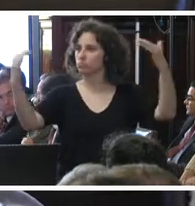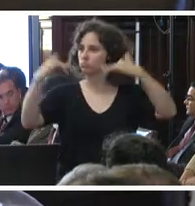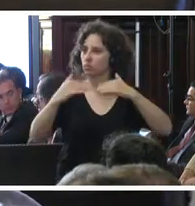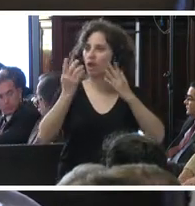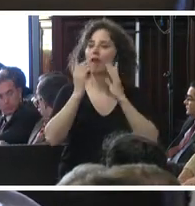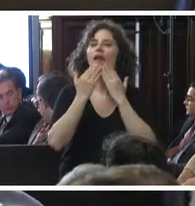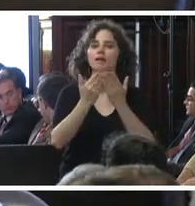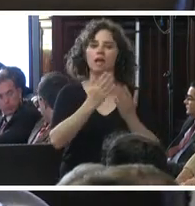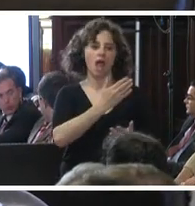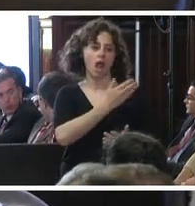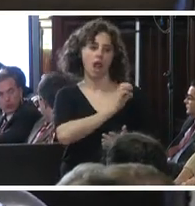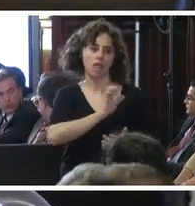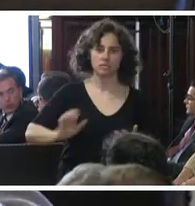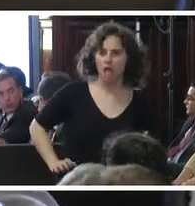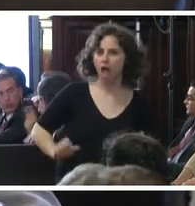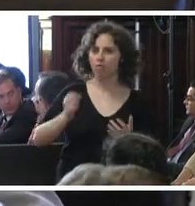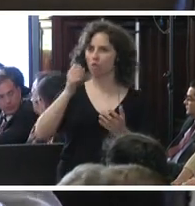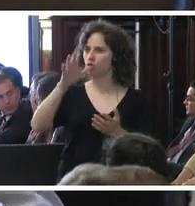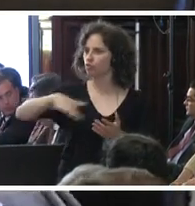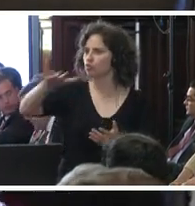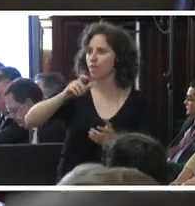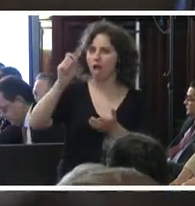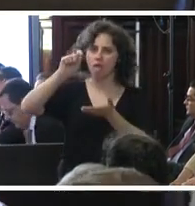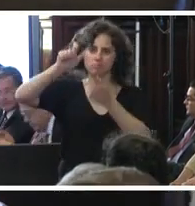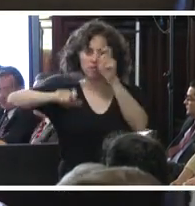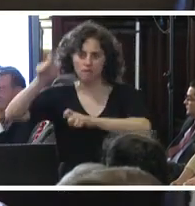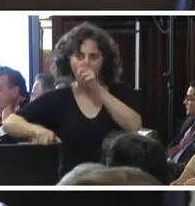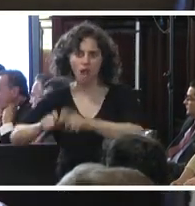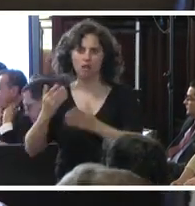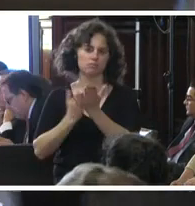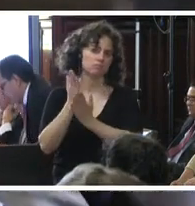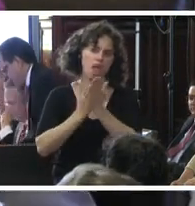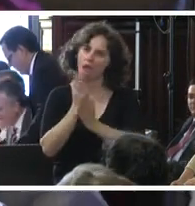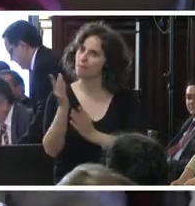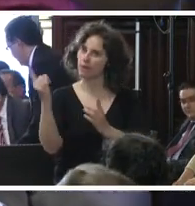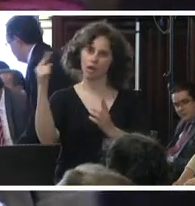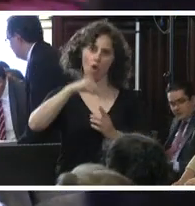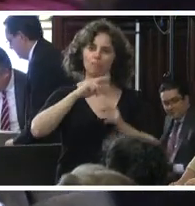who always keep us on our toes. Thank you, this hearing is at an end.